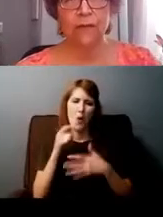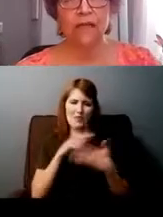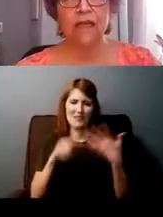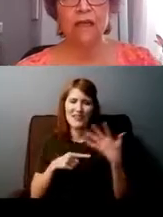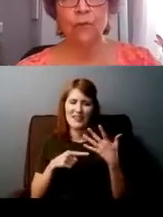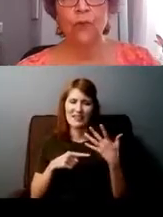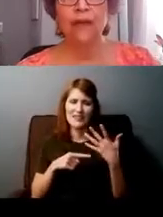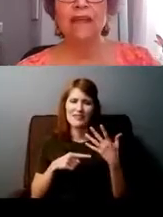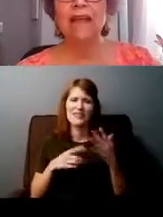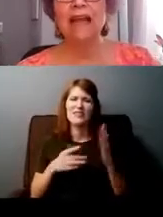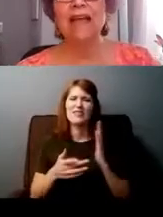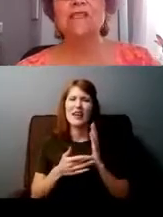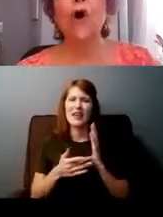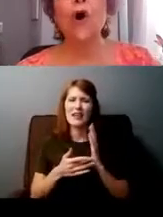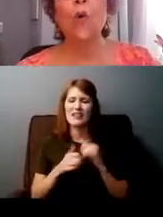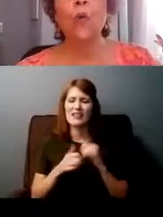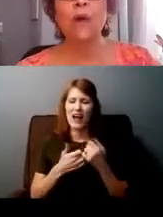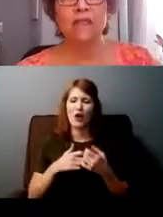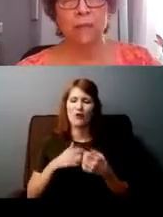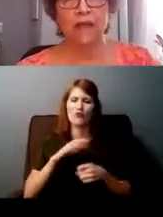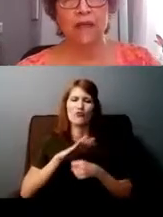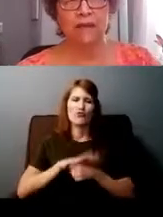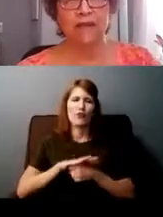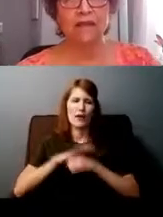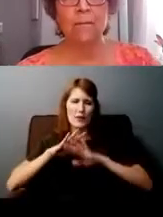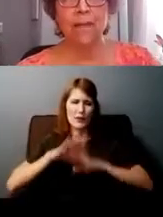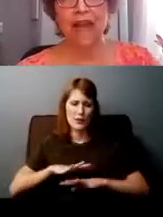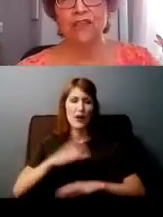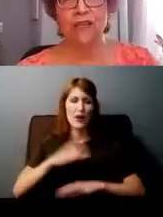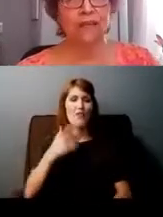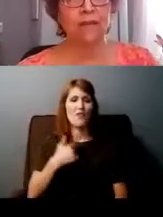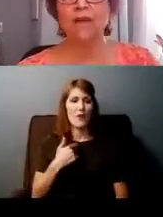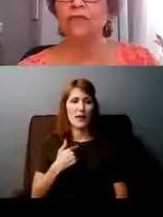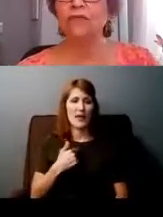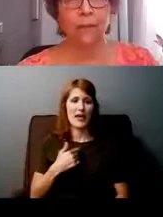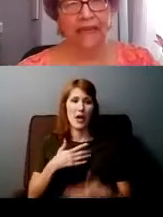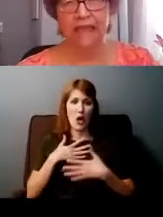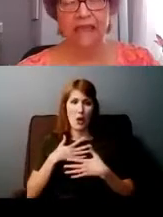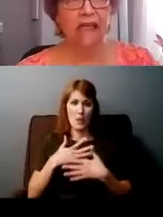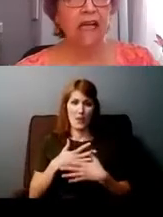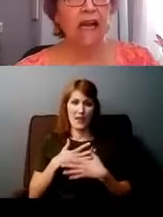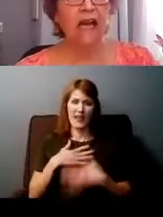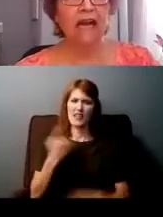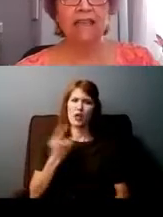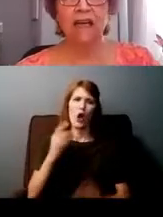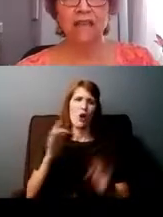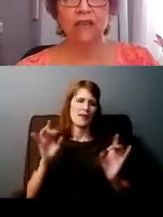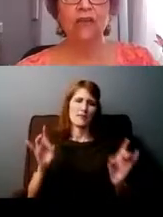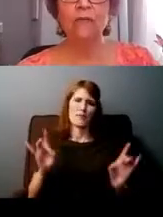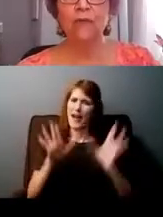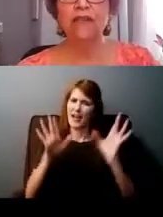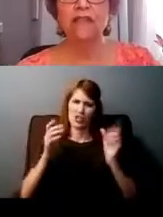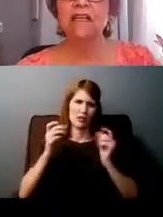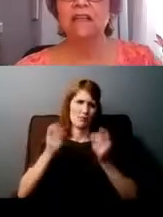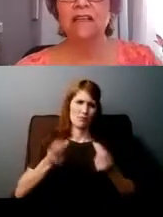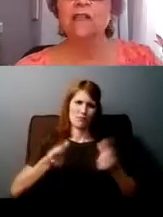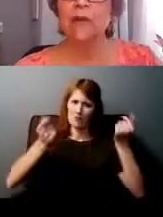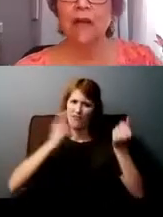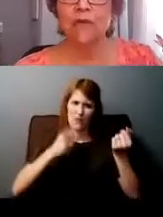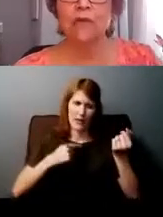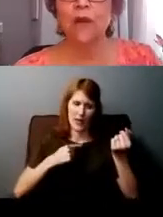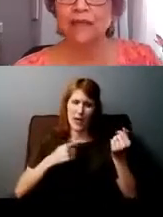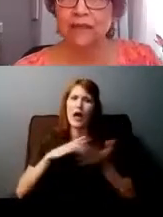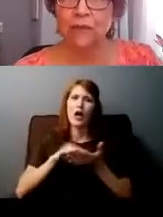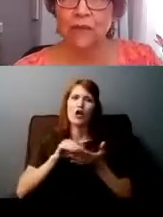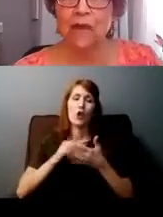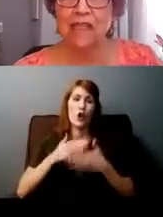For me, breathing has always been the magic pill for me. I learned breathing techniques when I